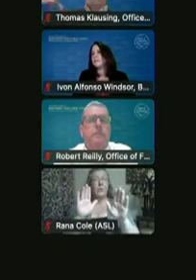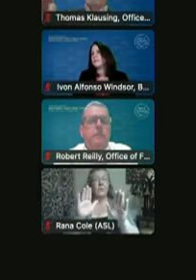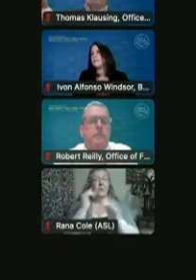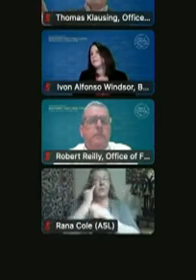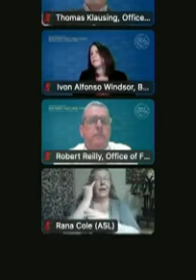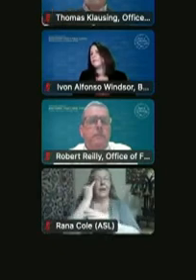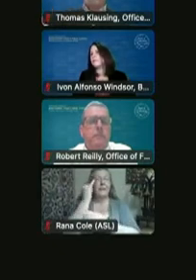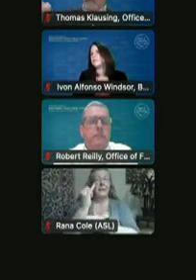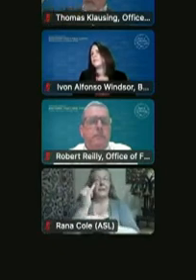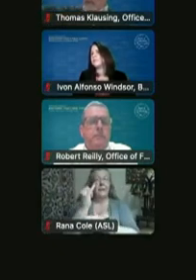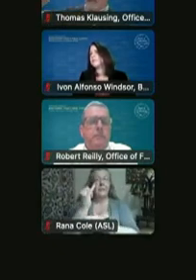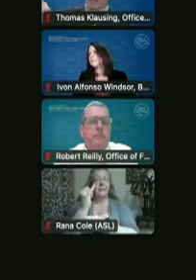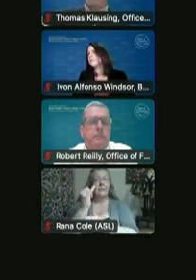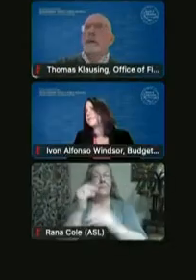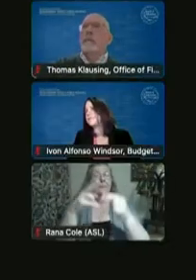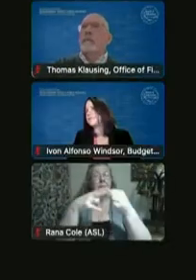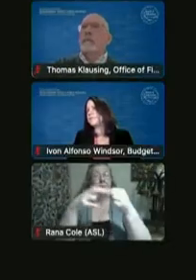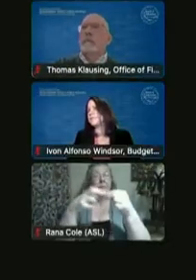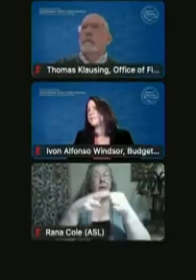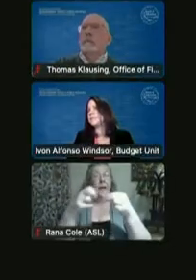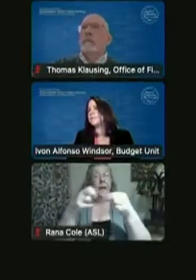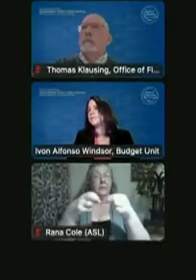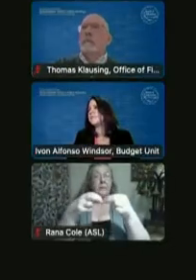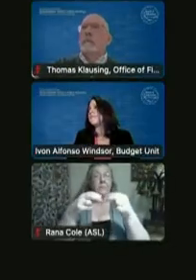up. Let's continue. Who's next?